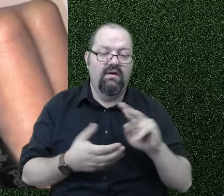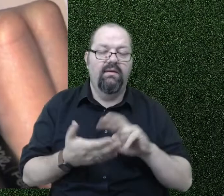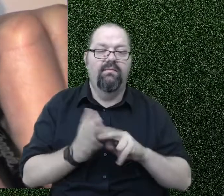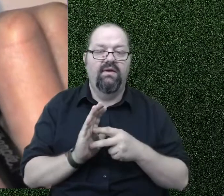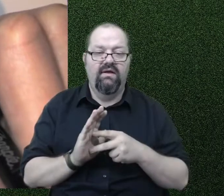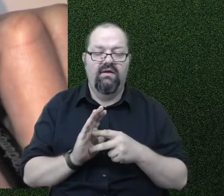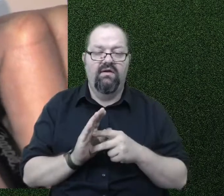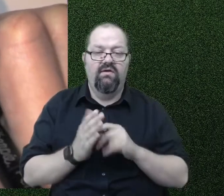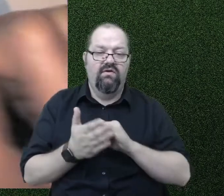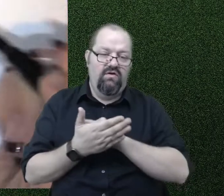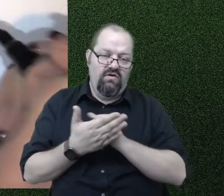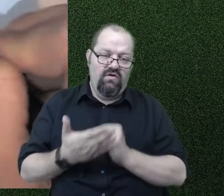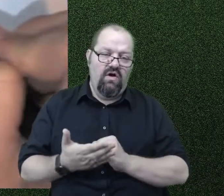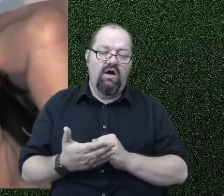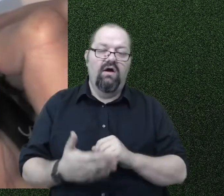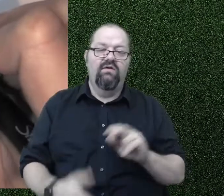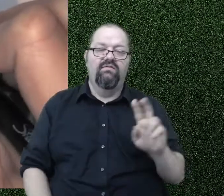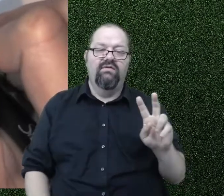v